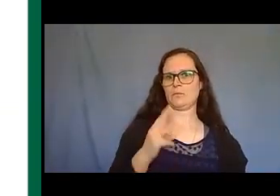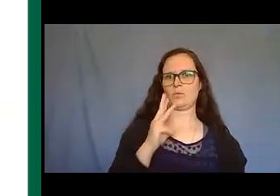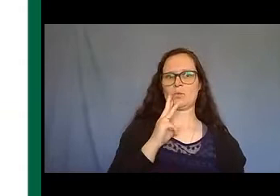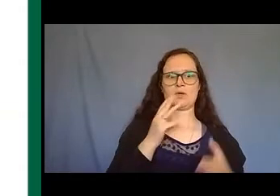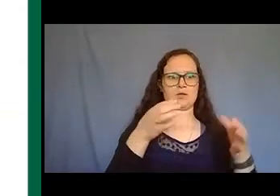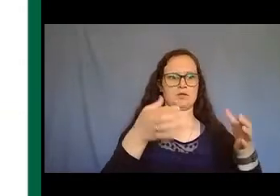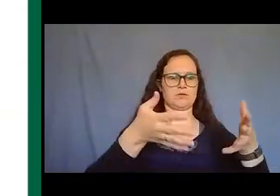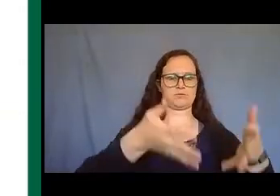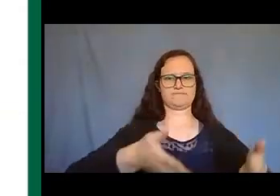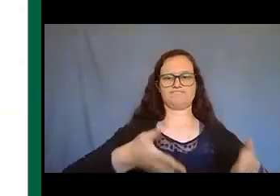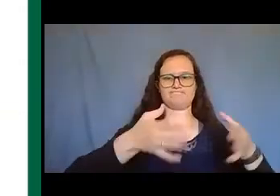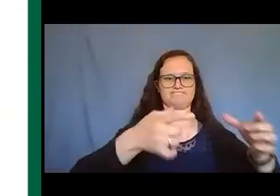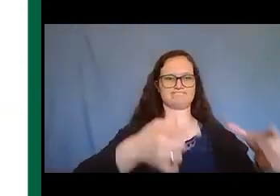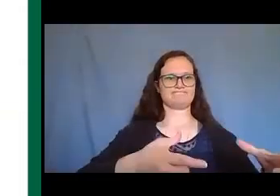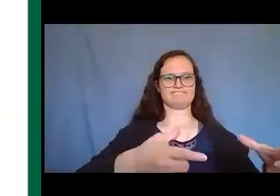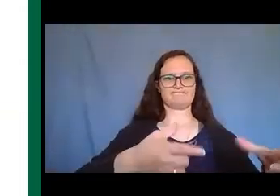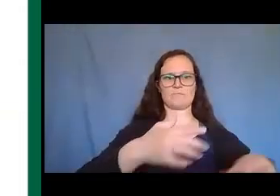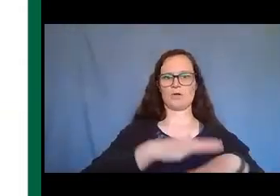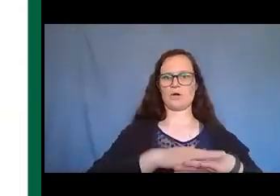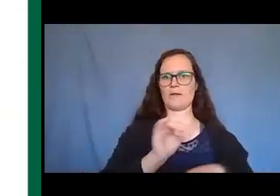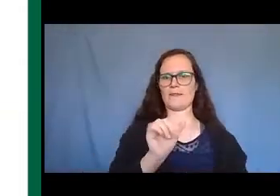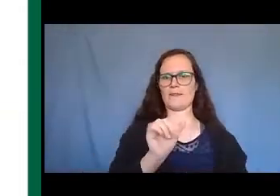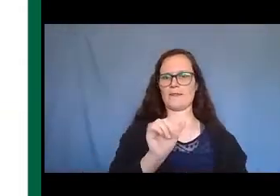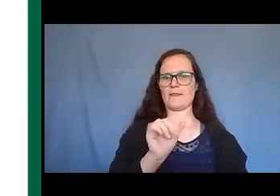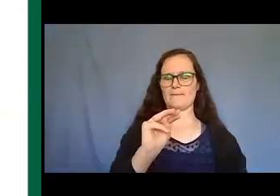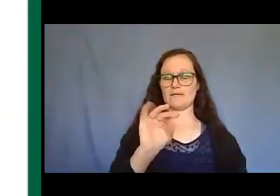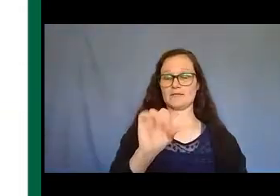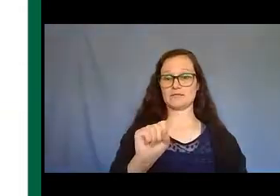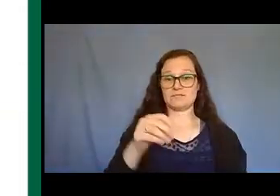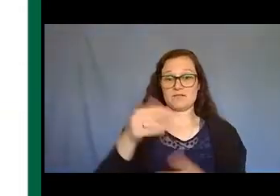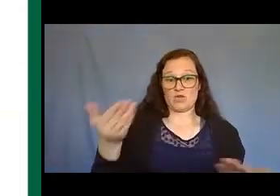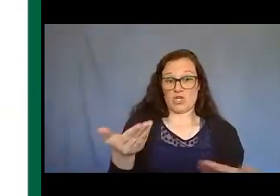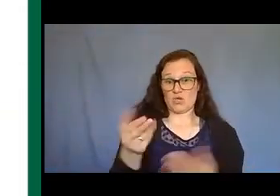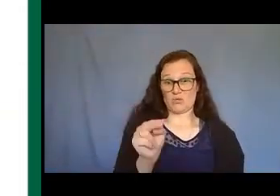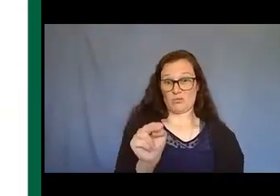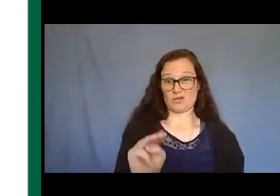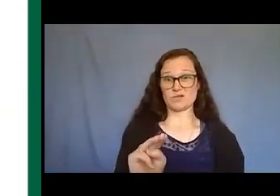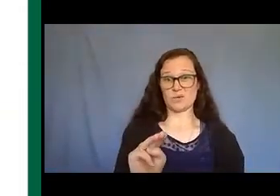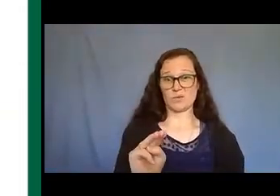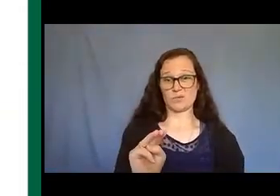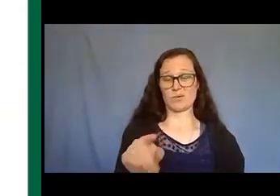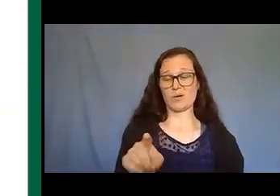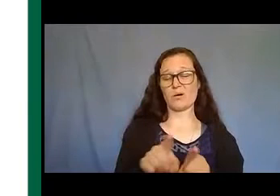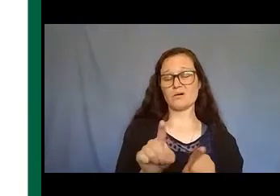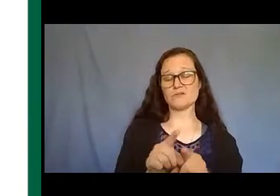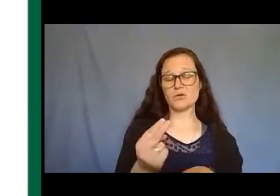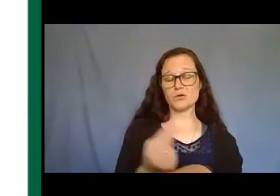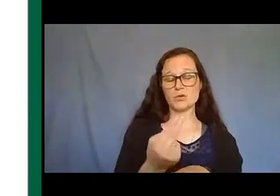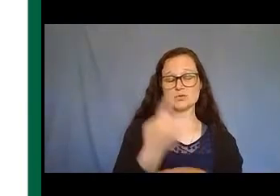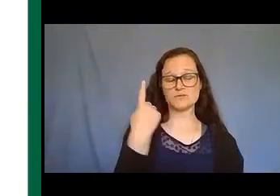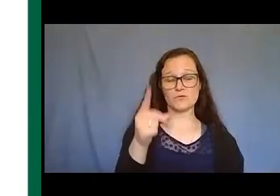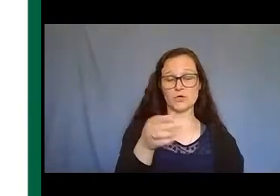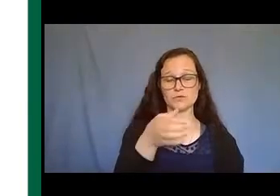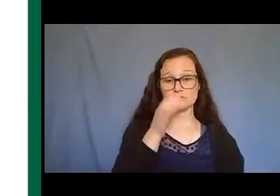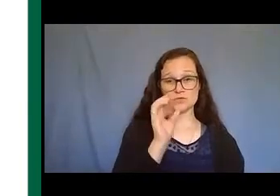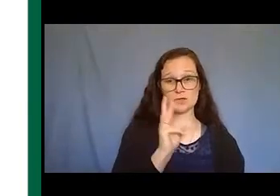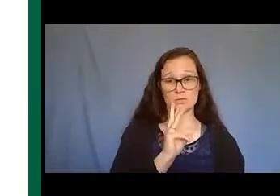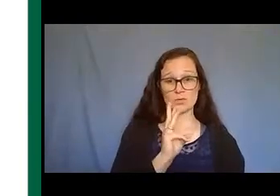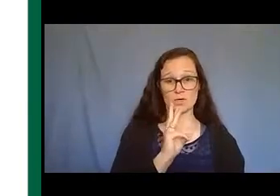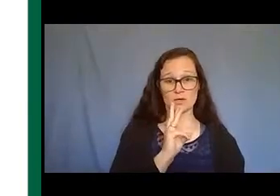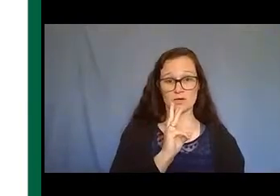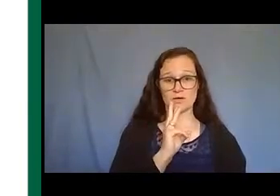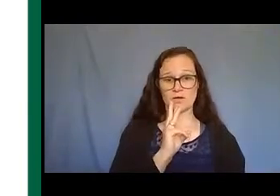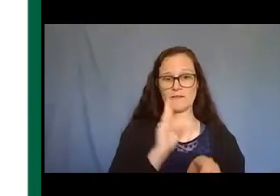the Animas River that are located in New Mexico that are also used for drinking water. And those are pointed out at the bottom